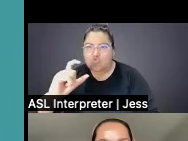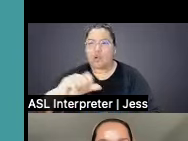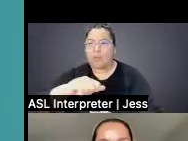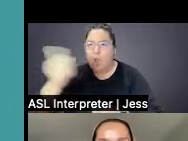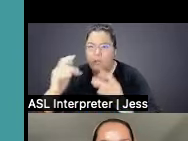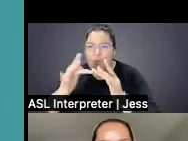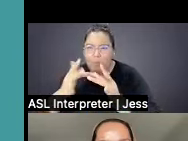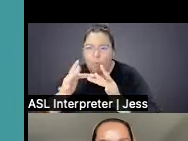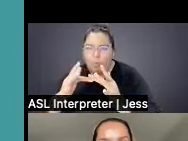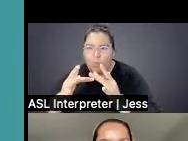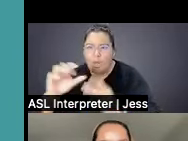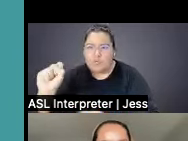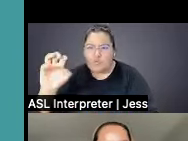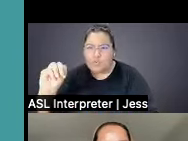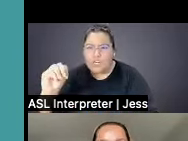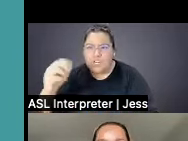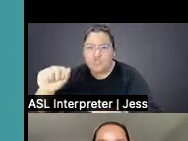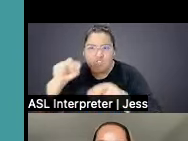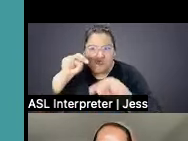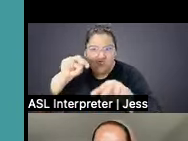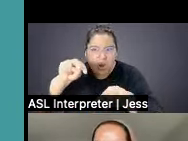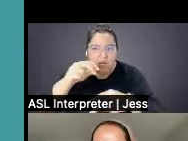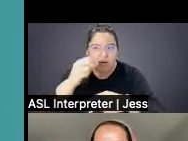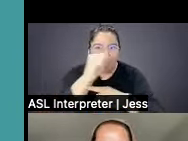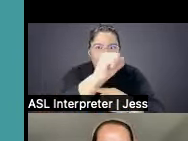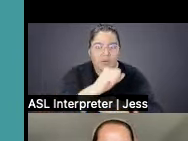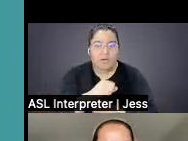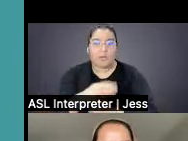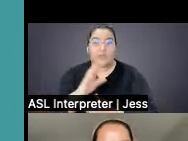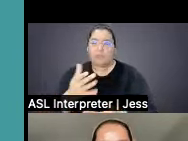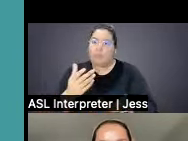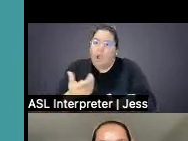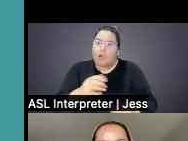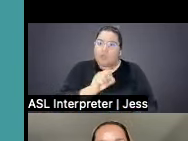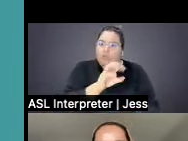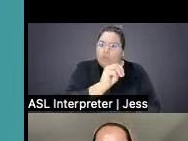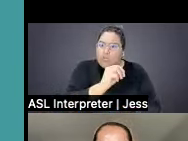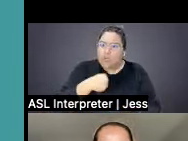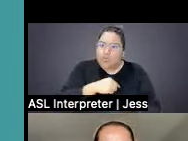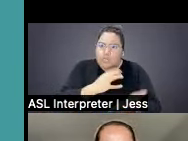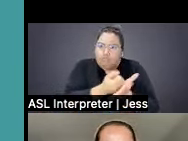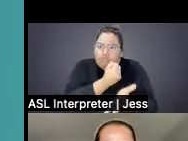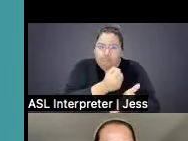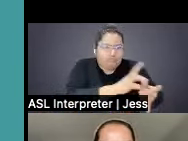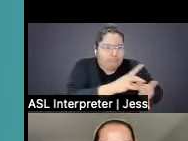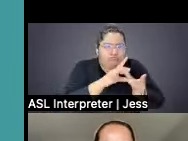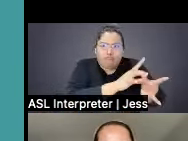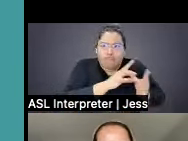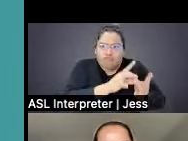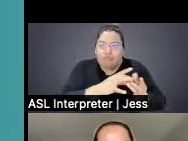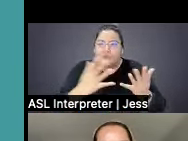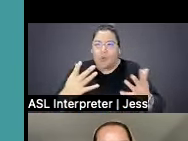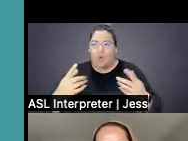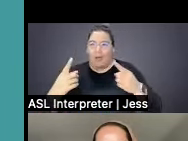spaces. But social media is often how our movements digitally relate to one another. So we hold the complexity of social